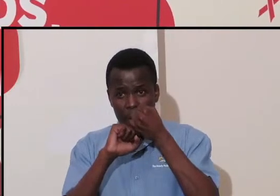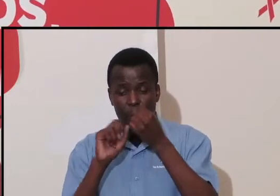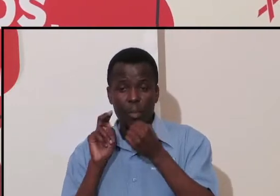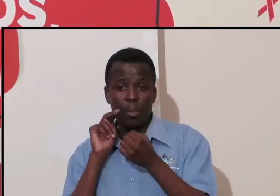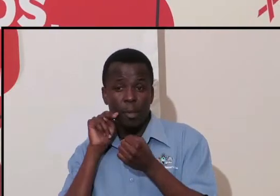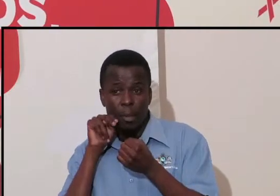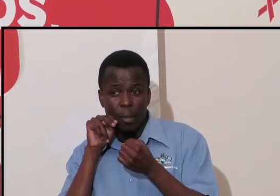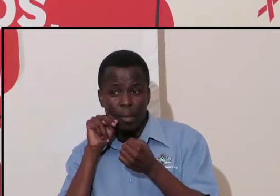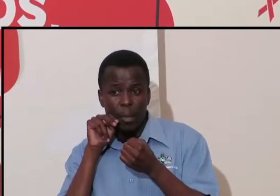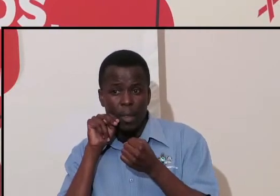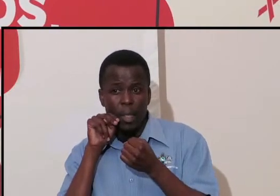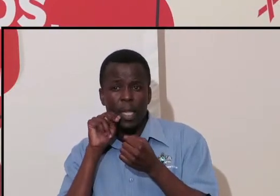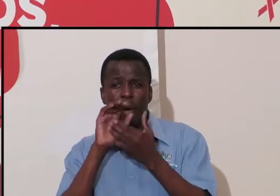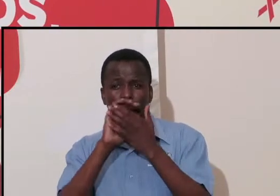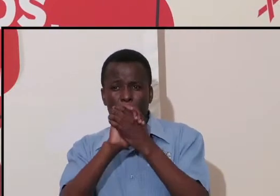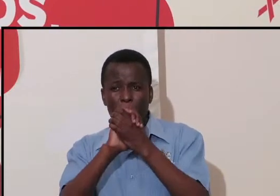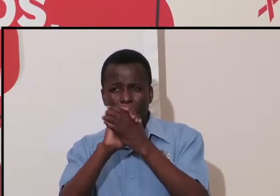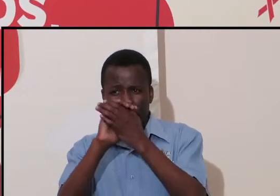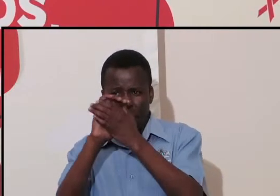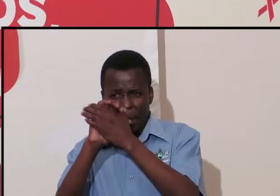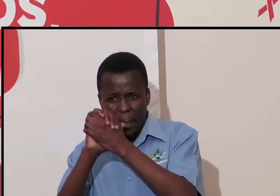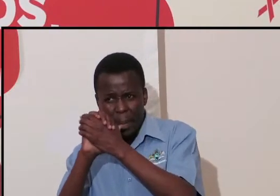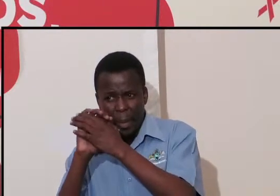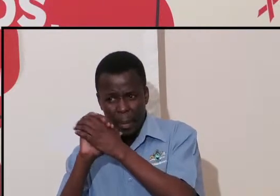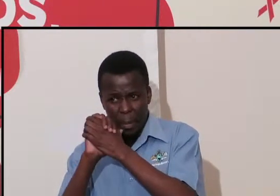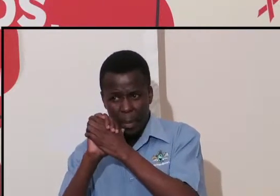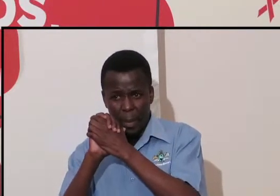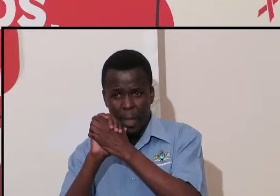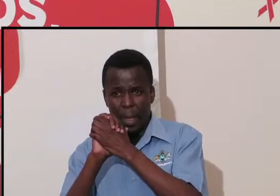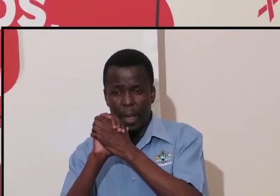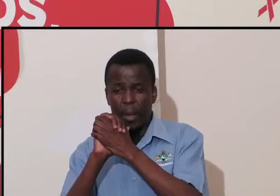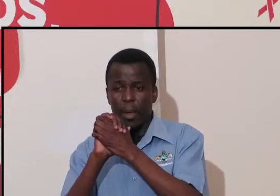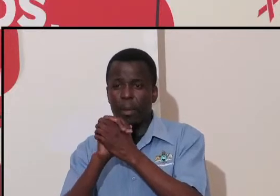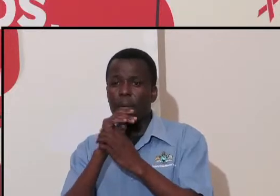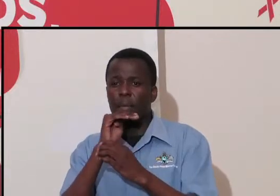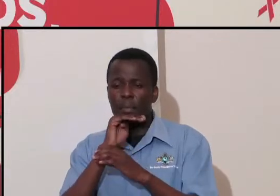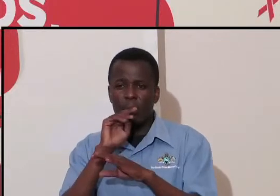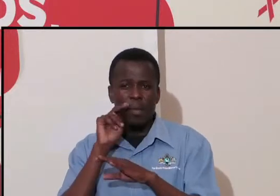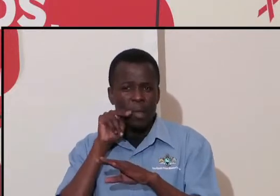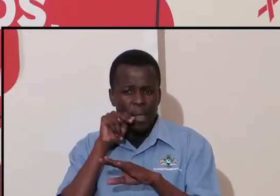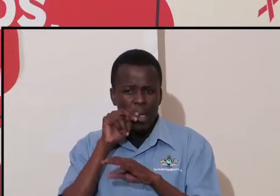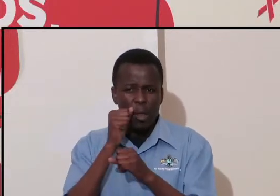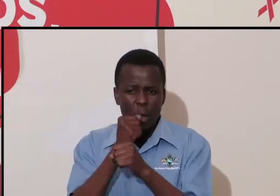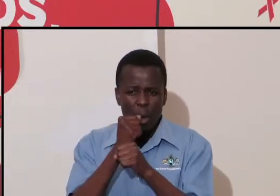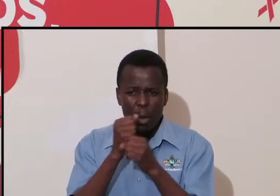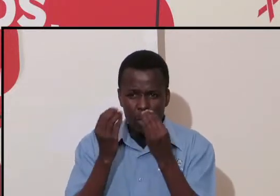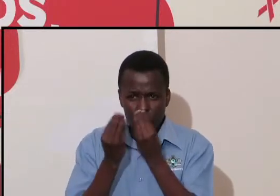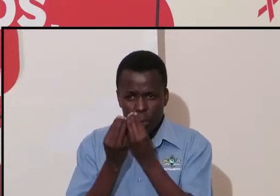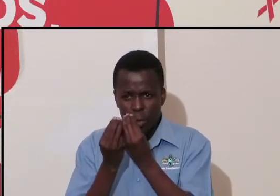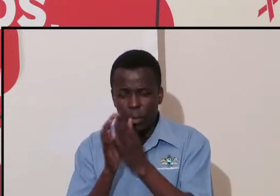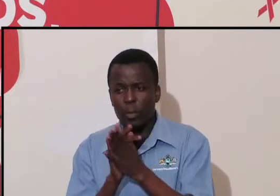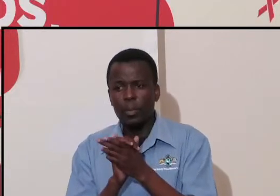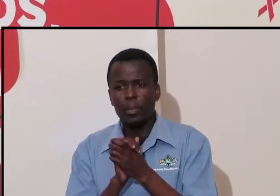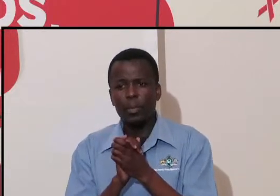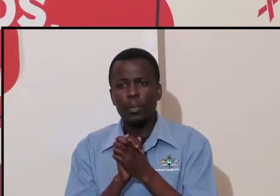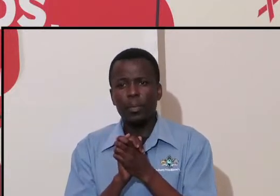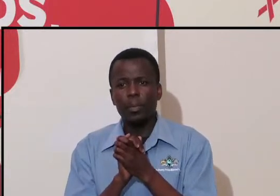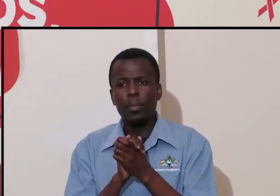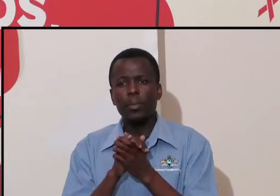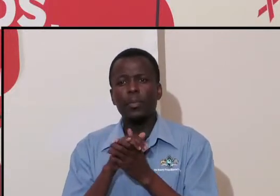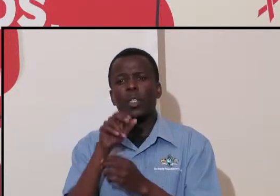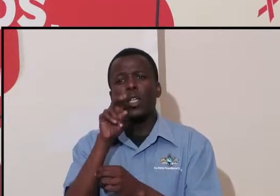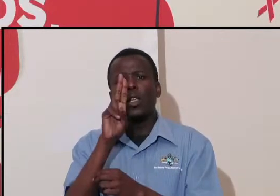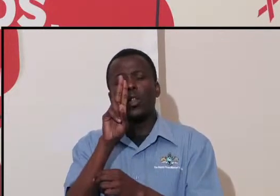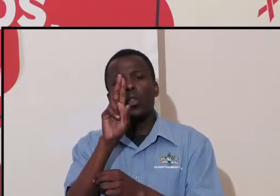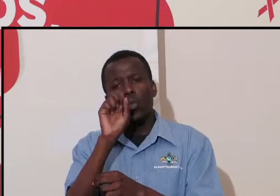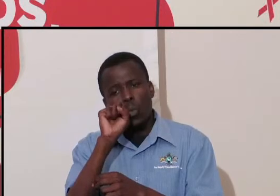means partnering for greater impact and sustainability. You know, the United States has stood by Eswatini's side